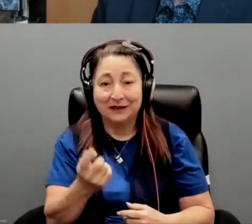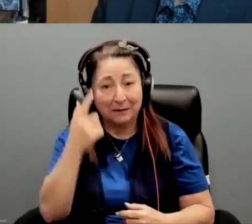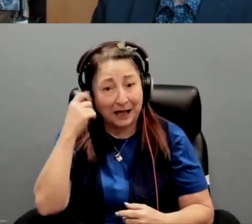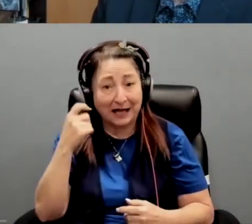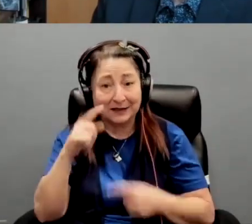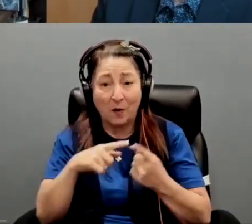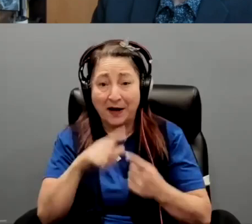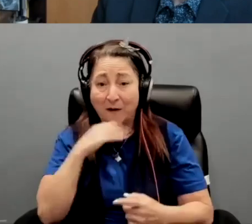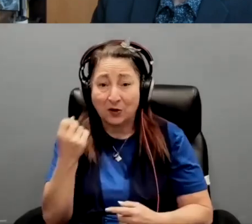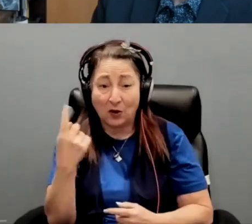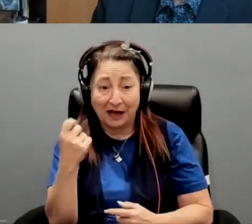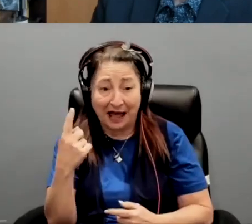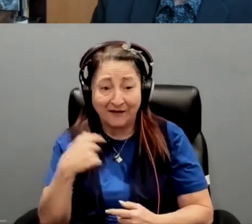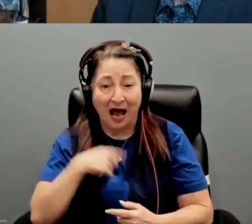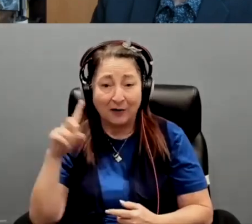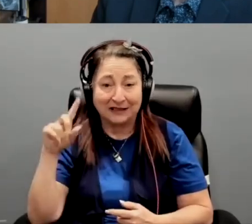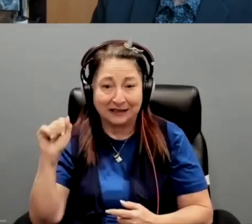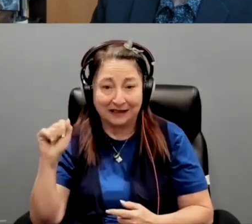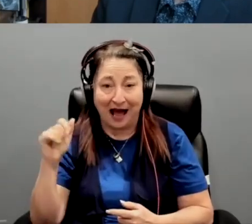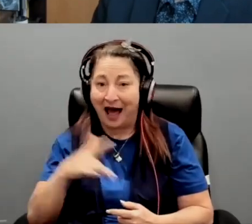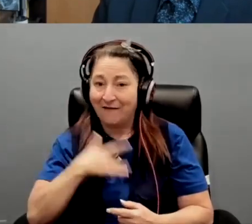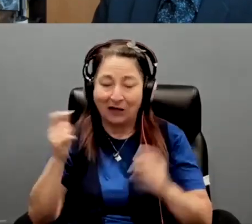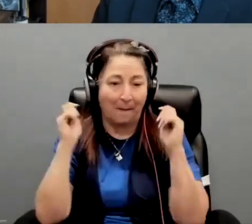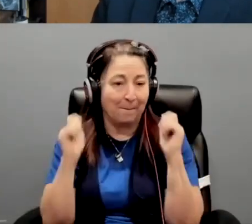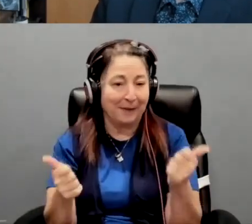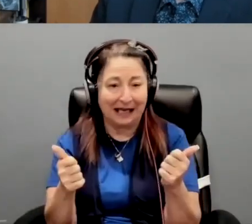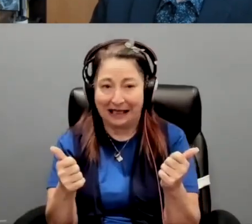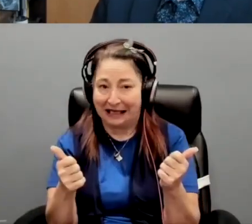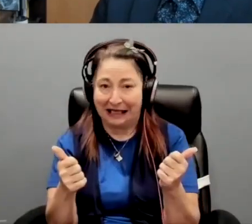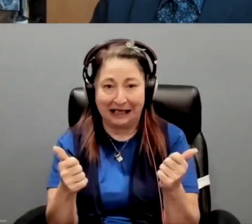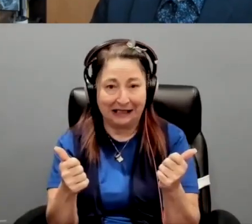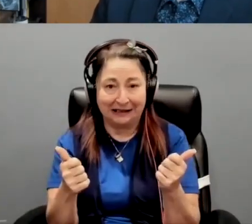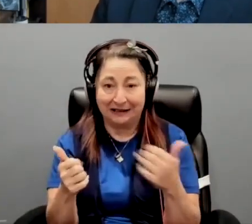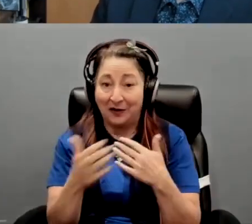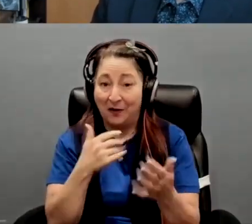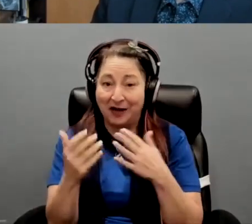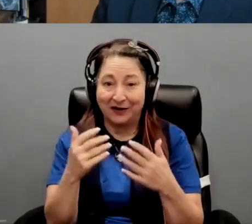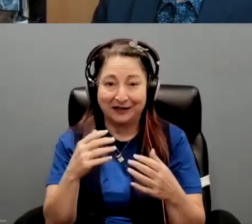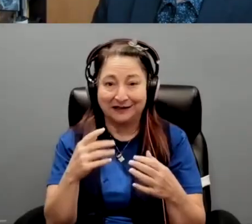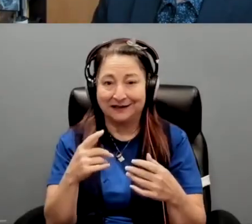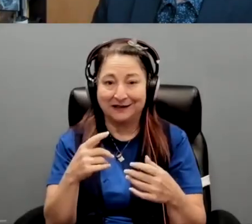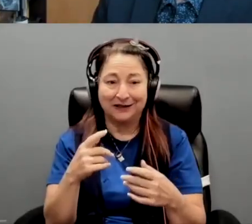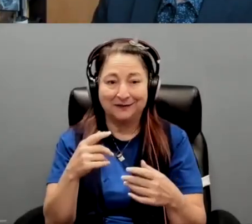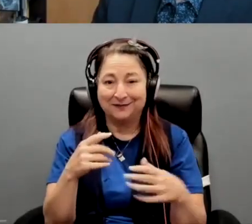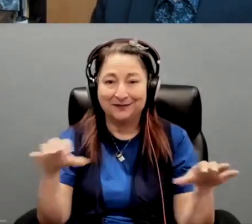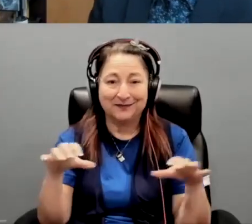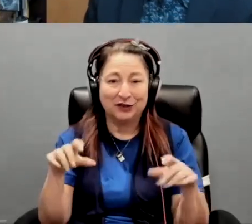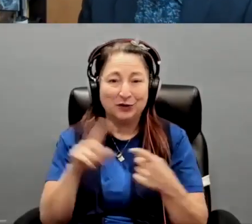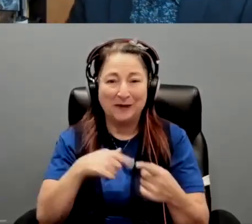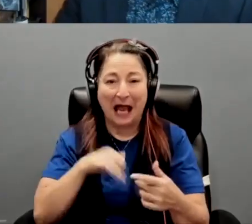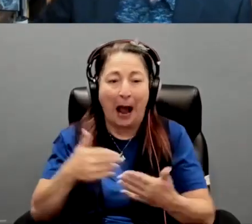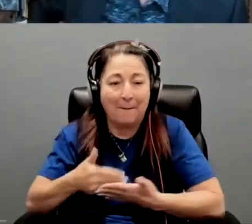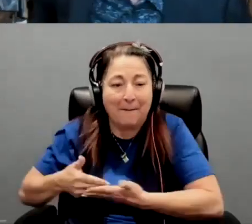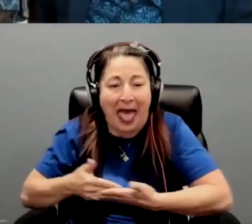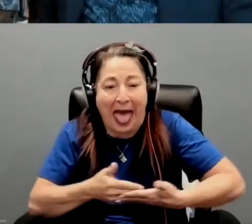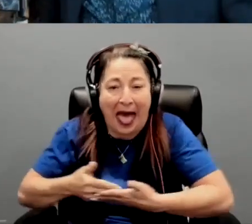was 11, and I felt that immediately, whether that was infantilization or giving a